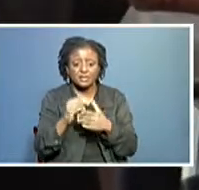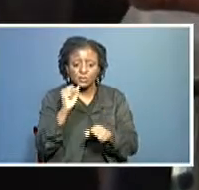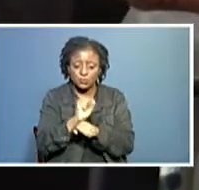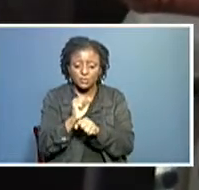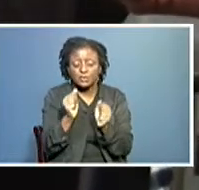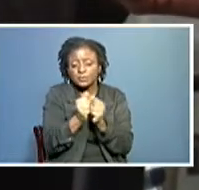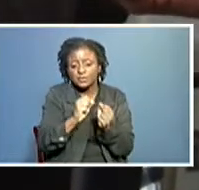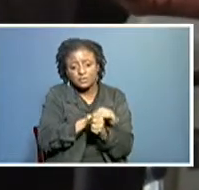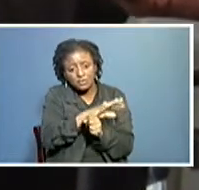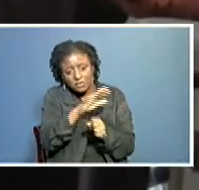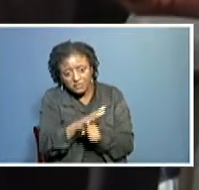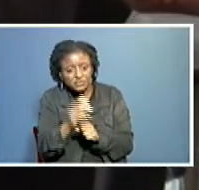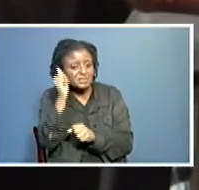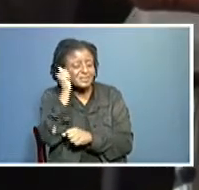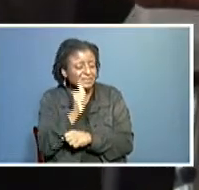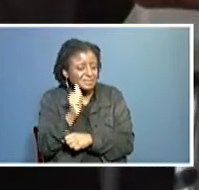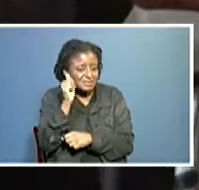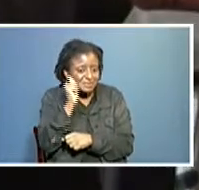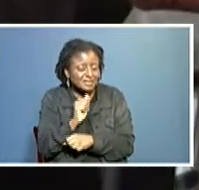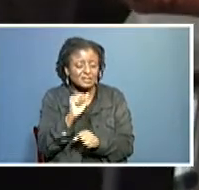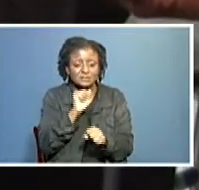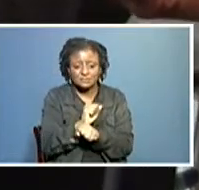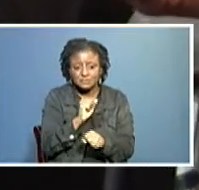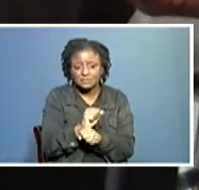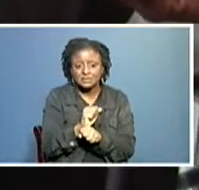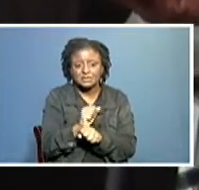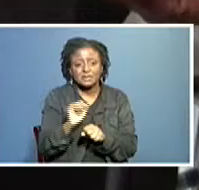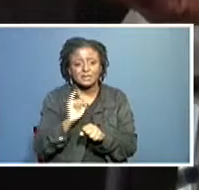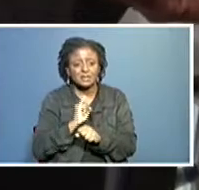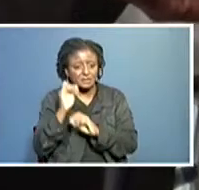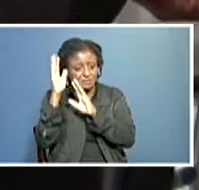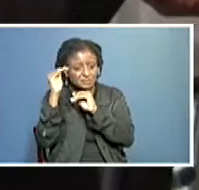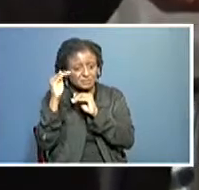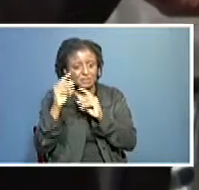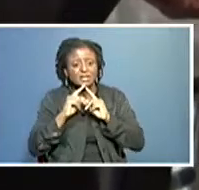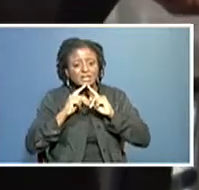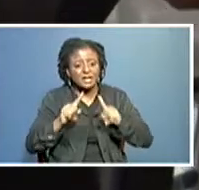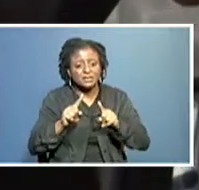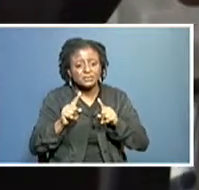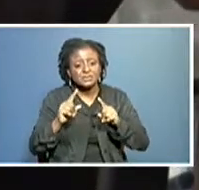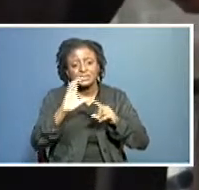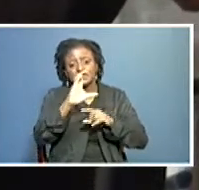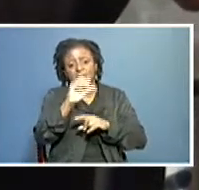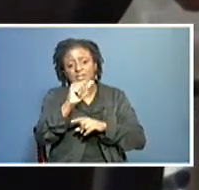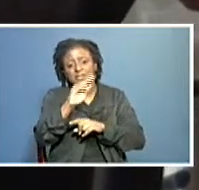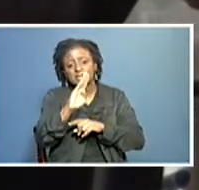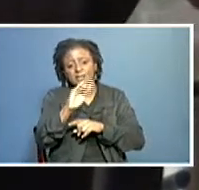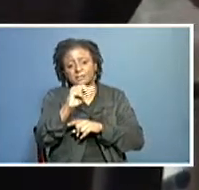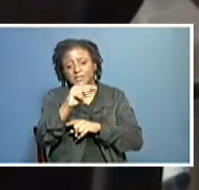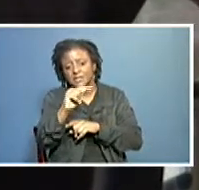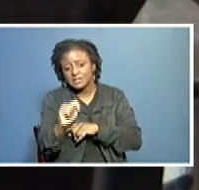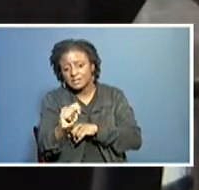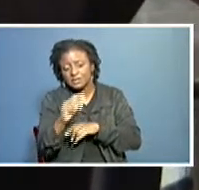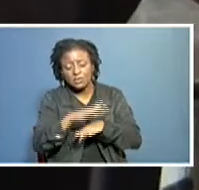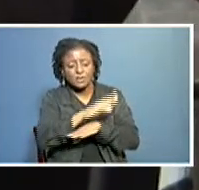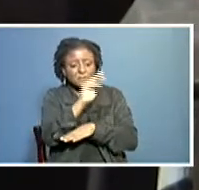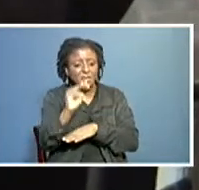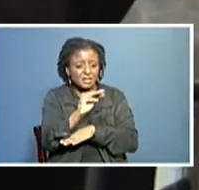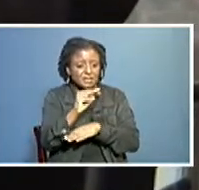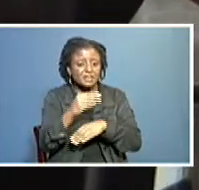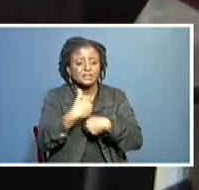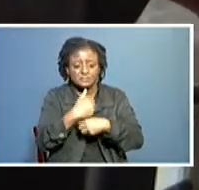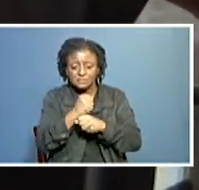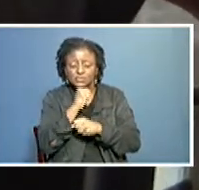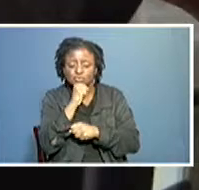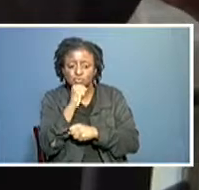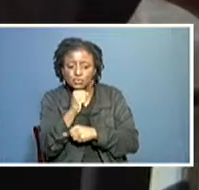daily exercise. But I look forward to announcing the cabinet on Monday and therefore being able to ensure